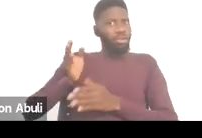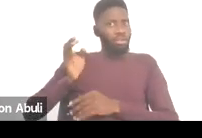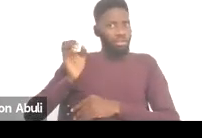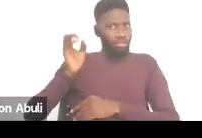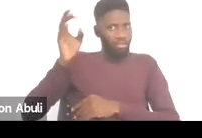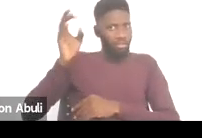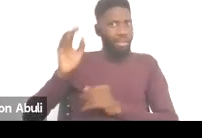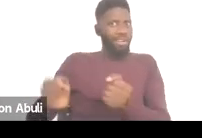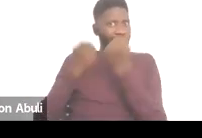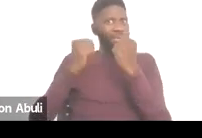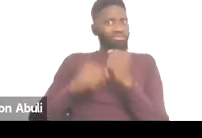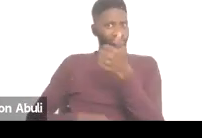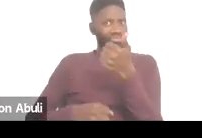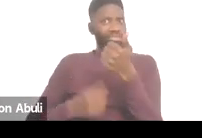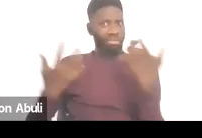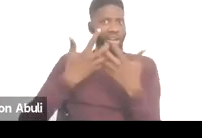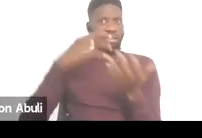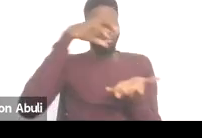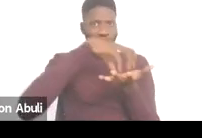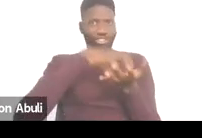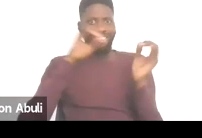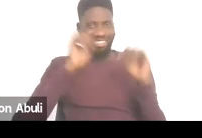would fit for this kind of role.